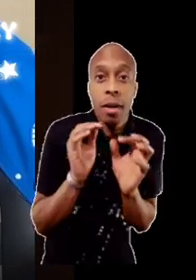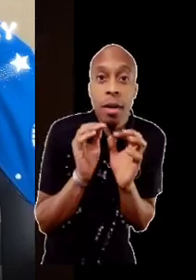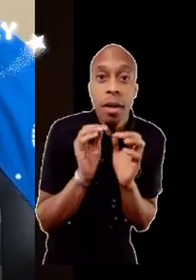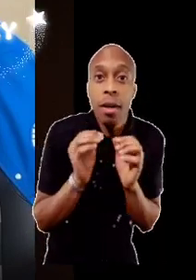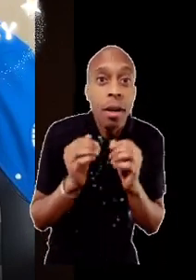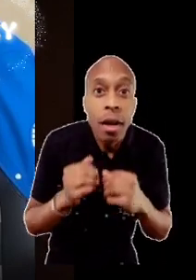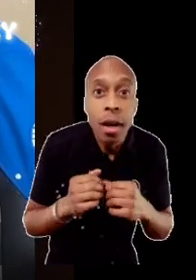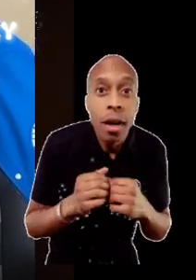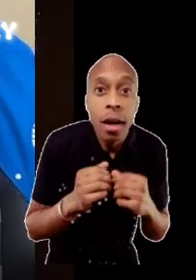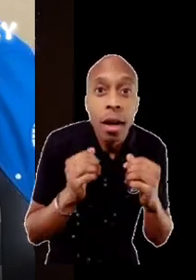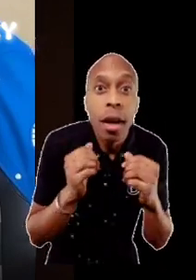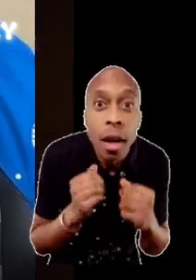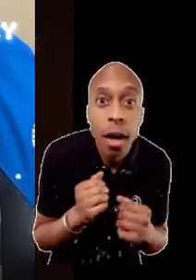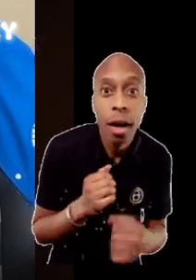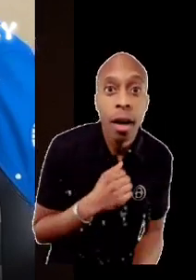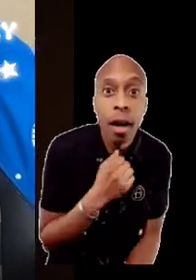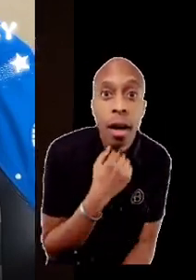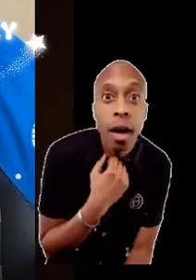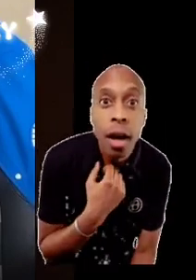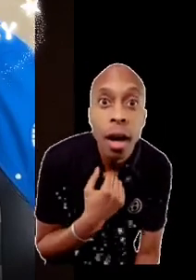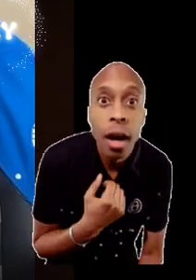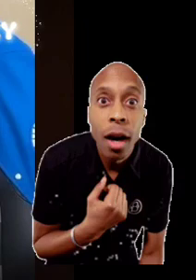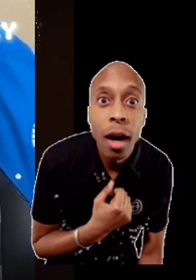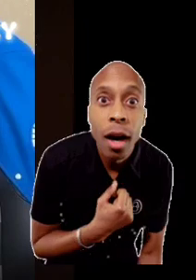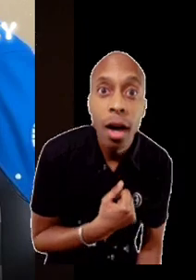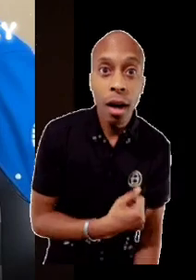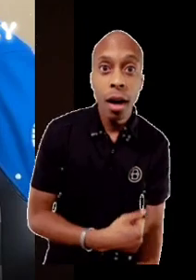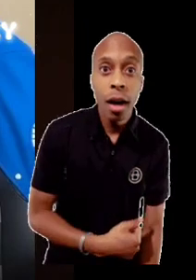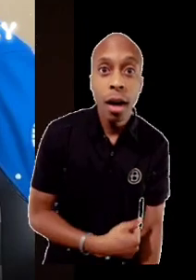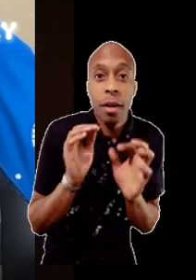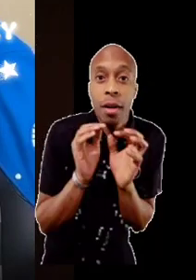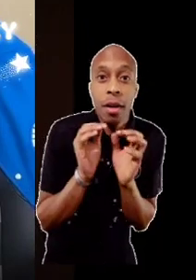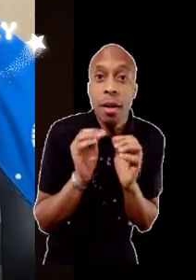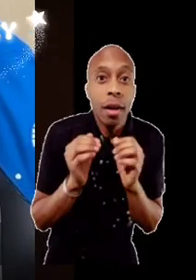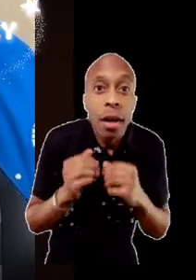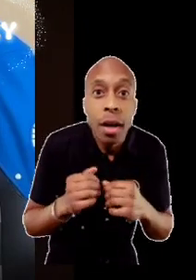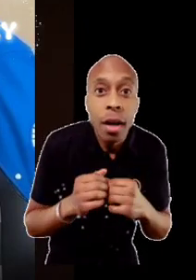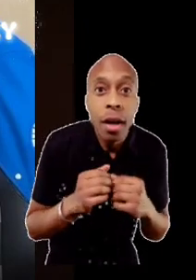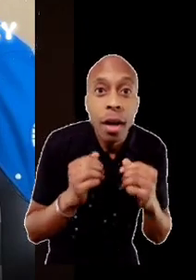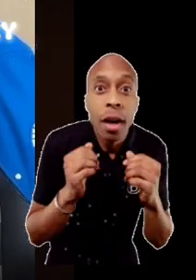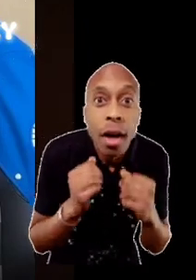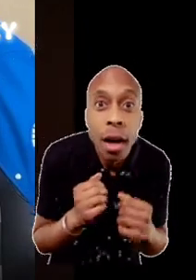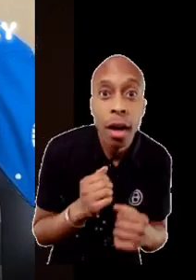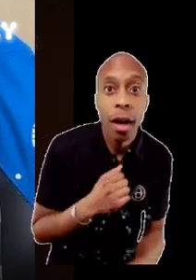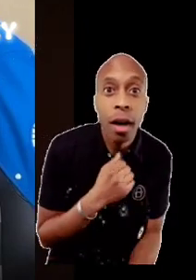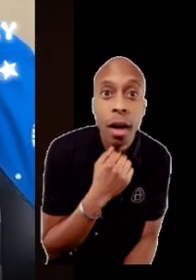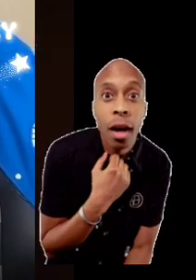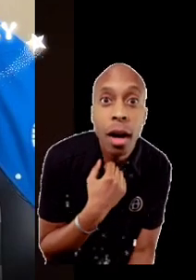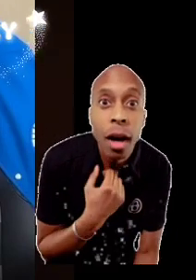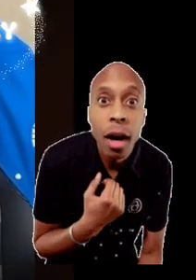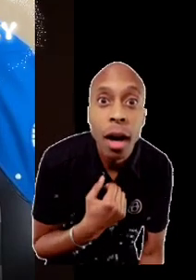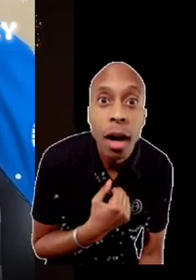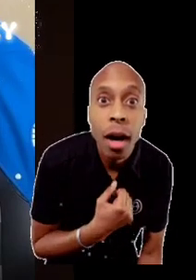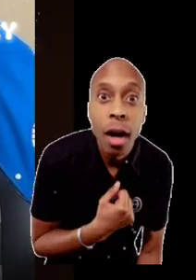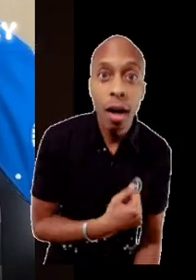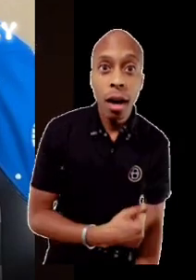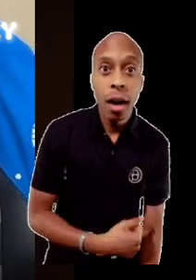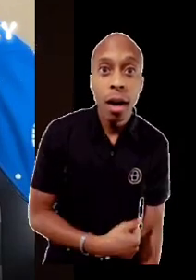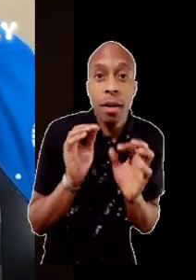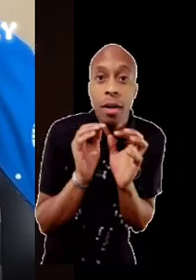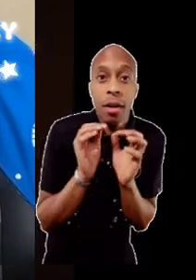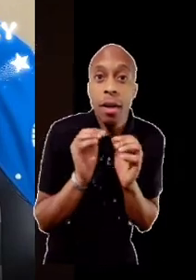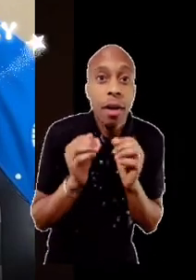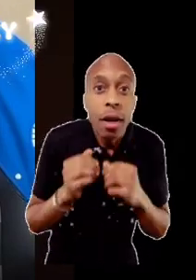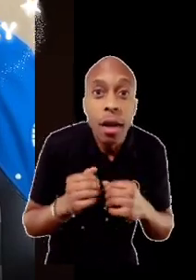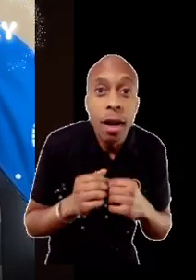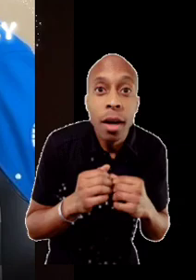hot. In my time in Jamaica. The man of God them and the woman of God them. Yes. I see